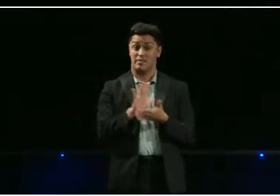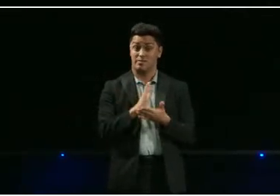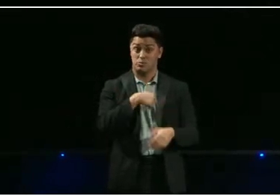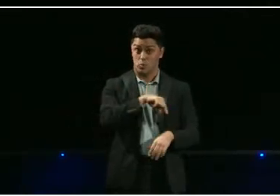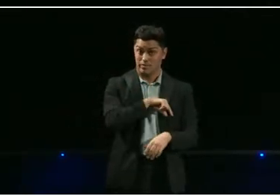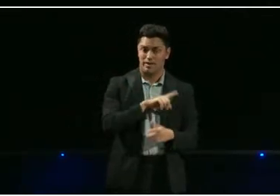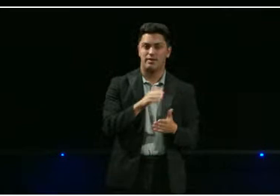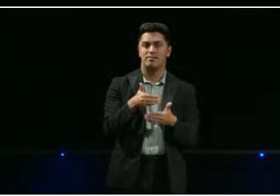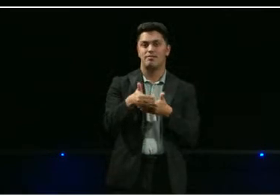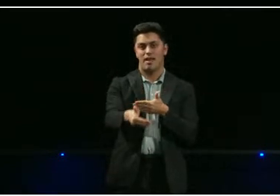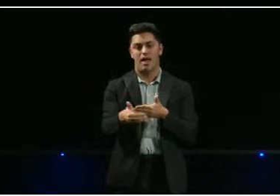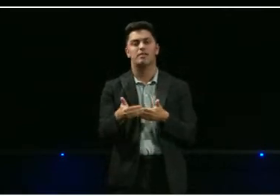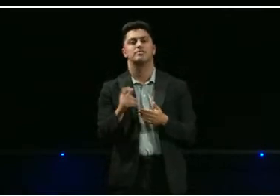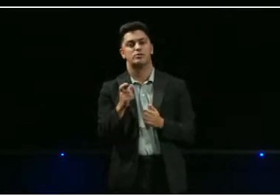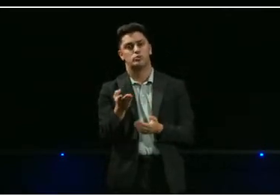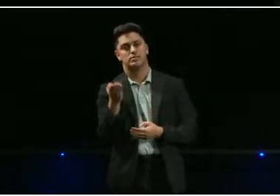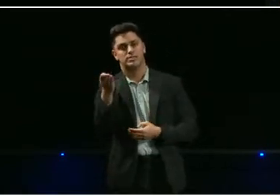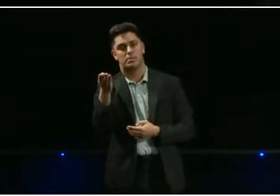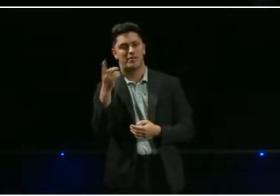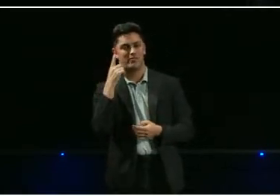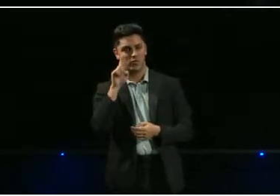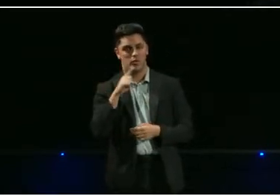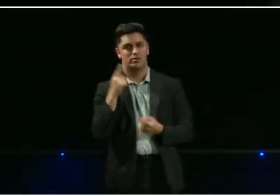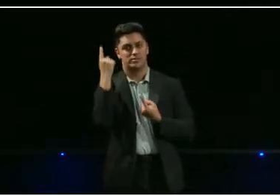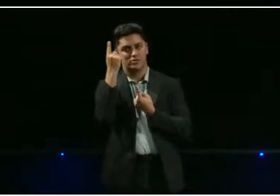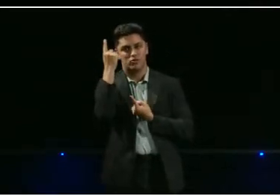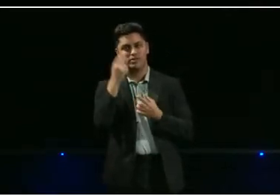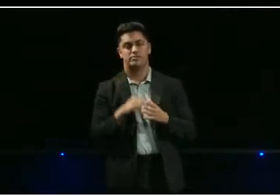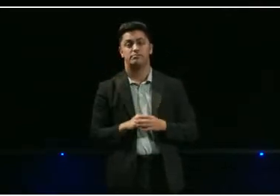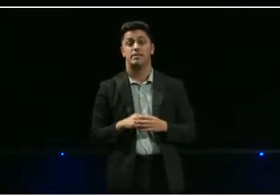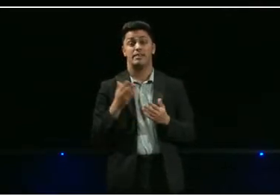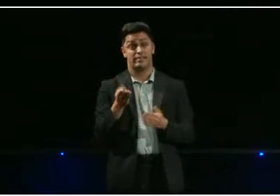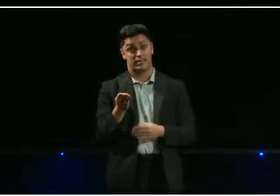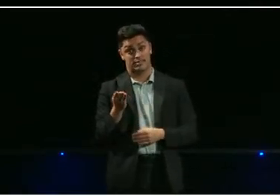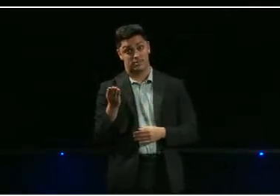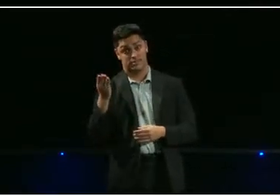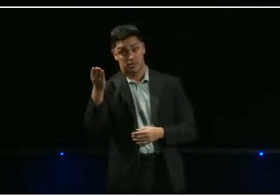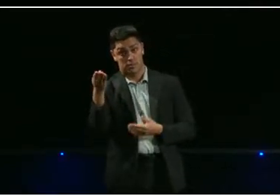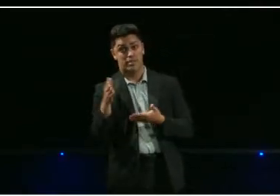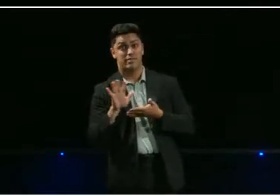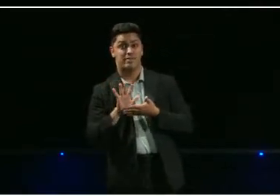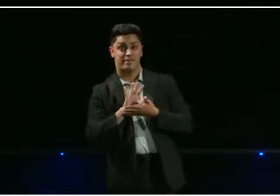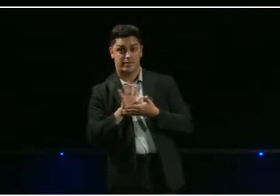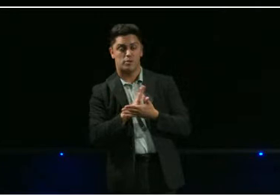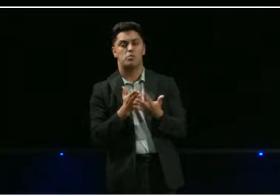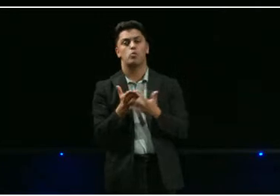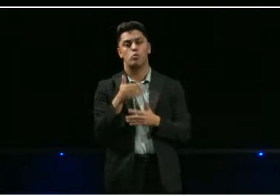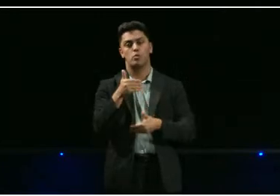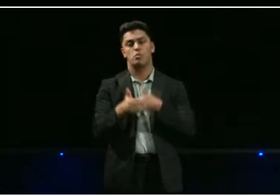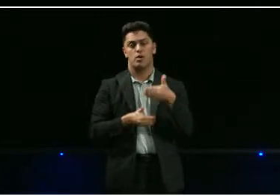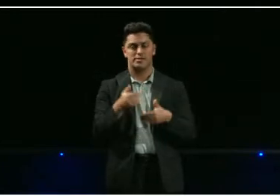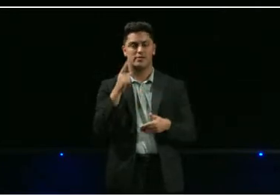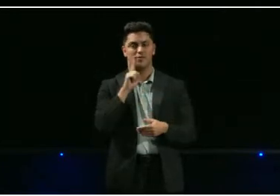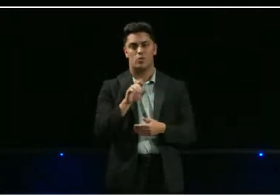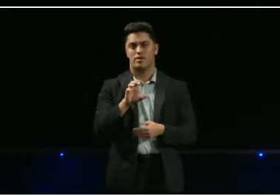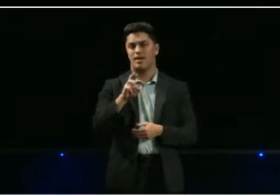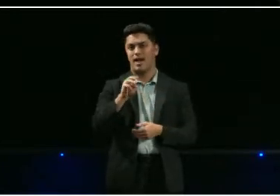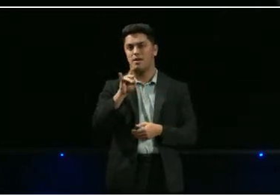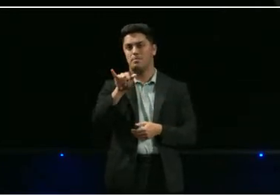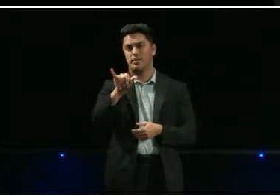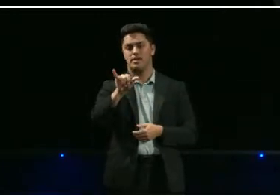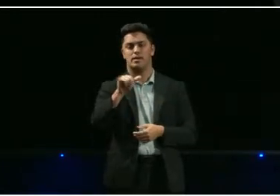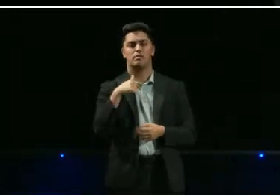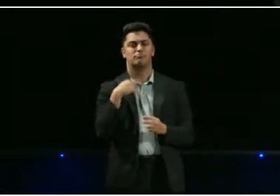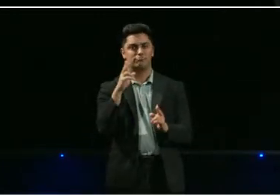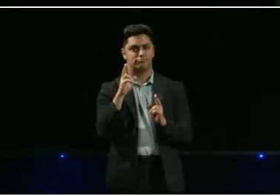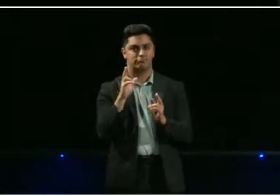of the process is the films need to submit for consideration. They submit their film through our process for the Academy, and I want to